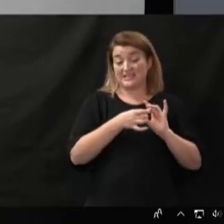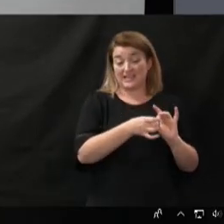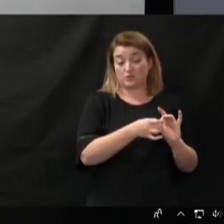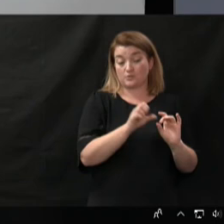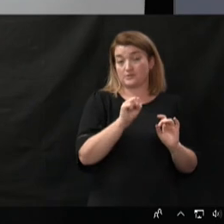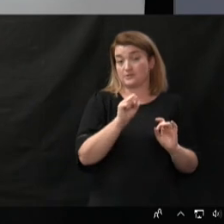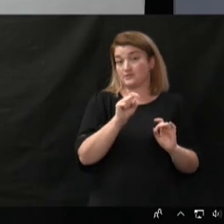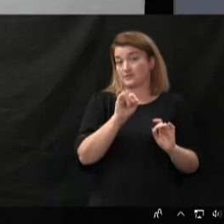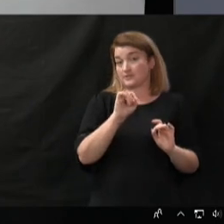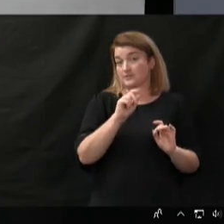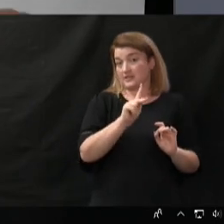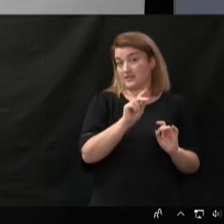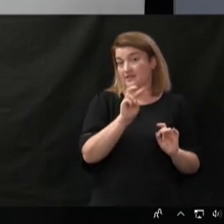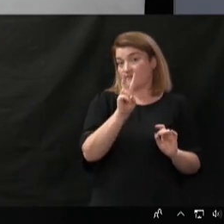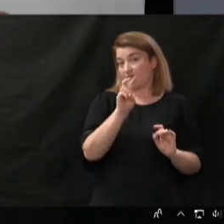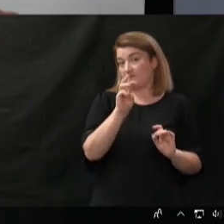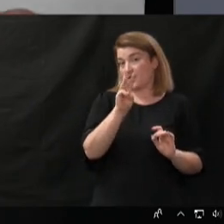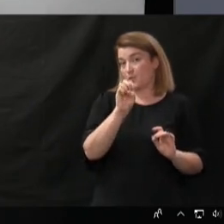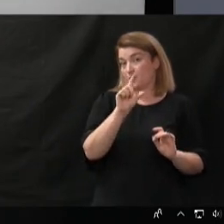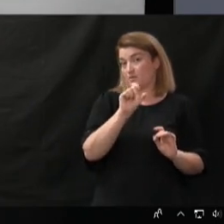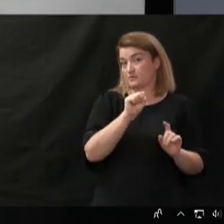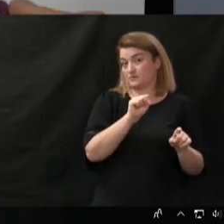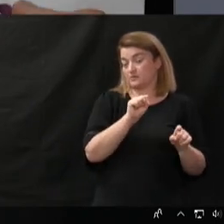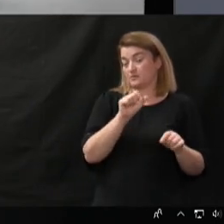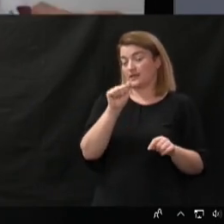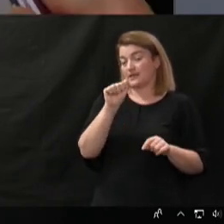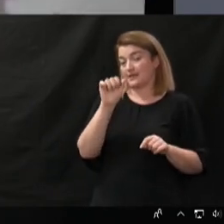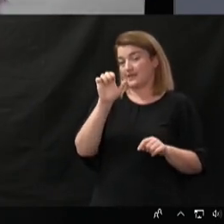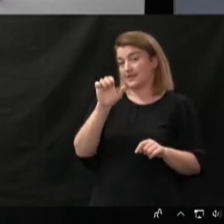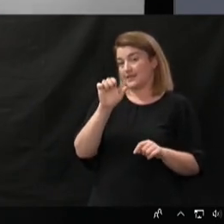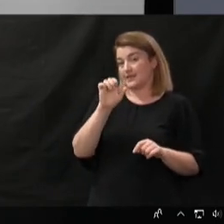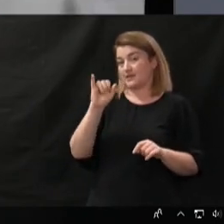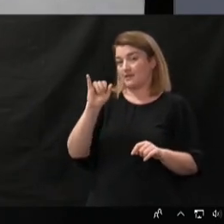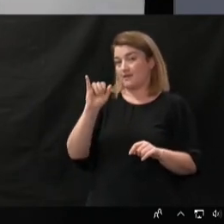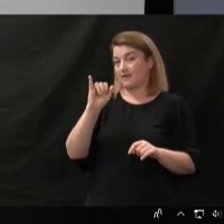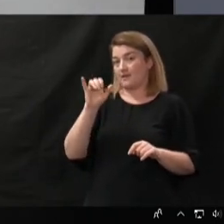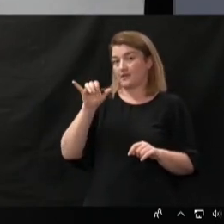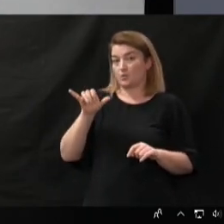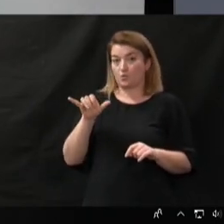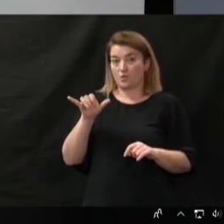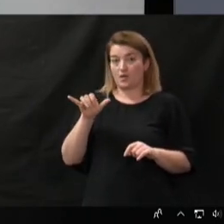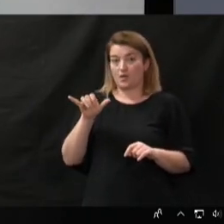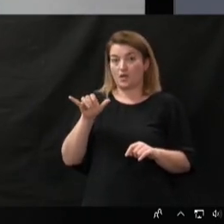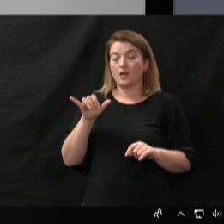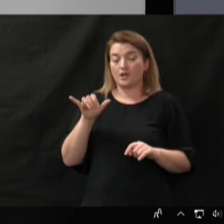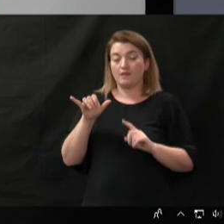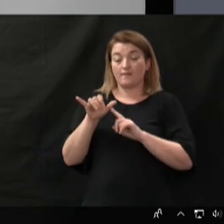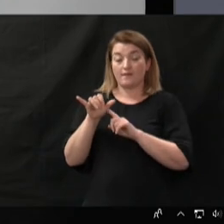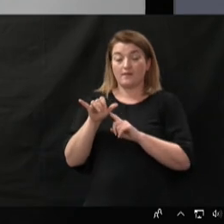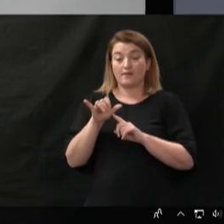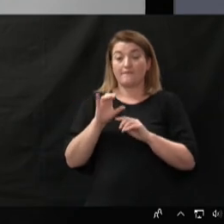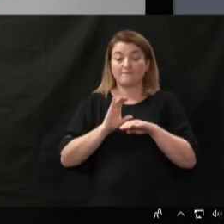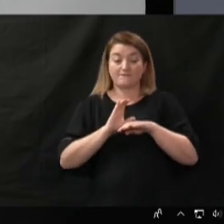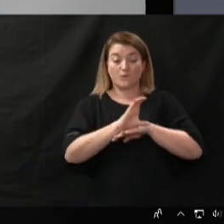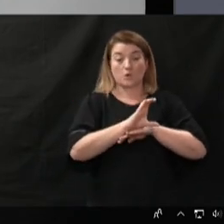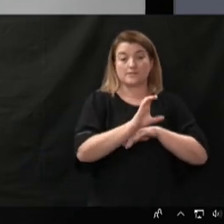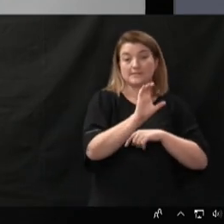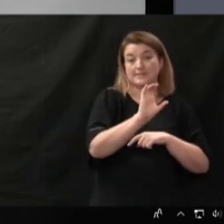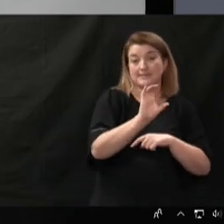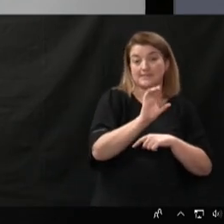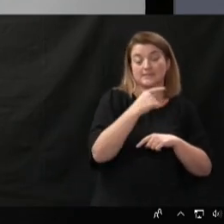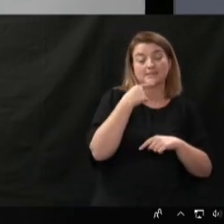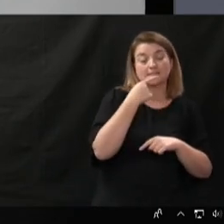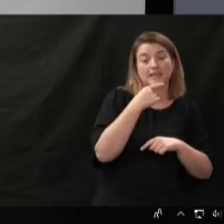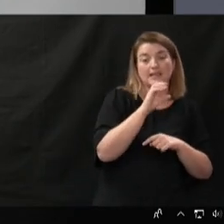were the E, I, and Y, make a C say